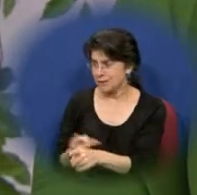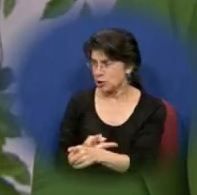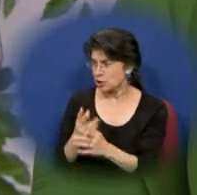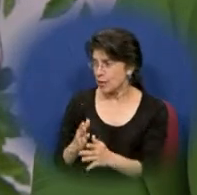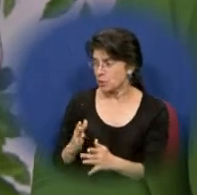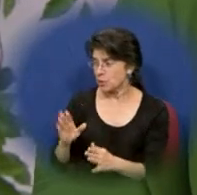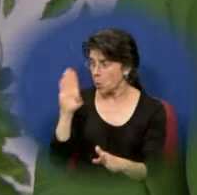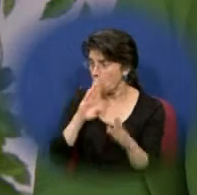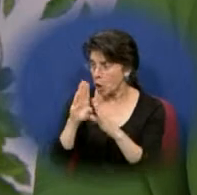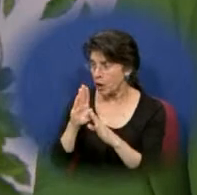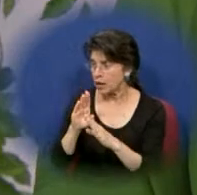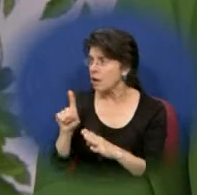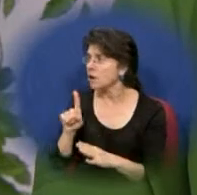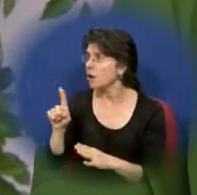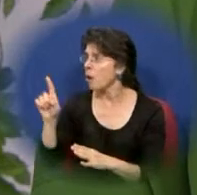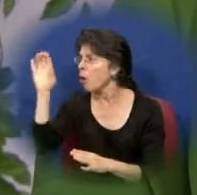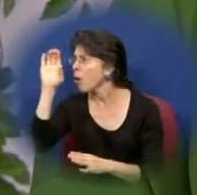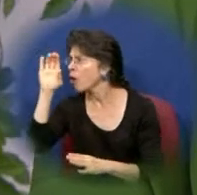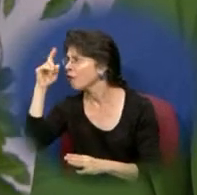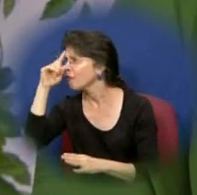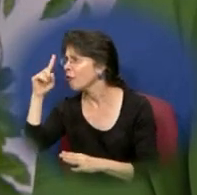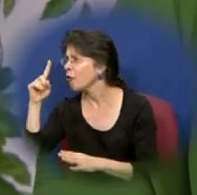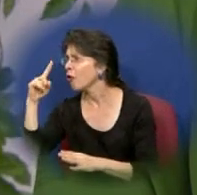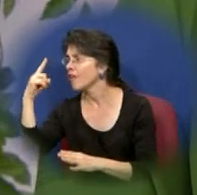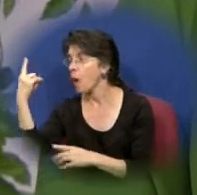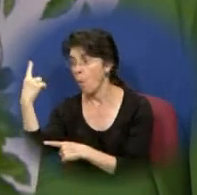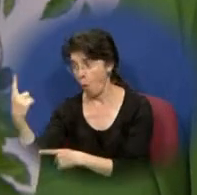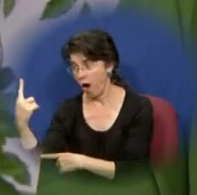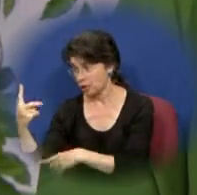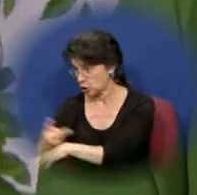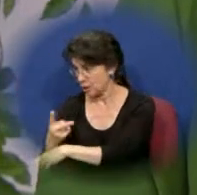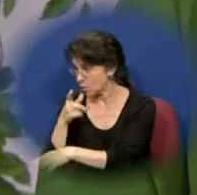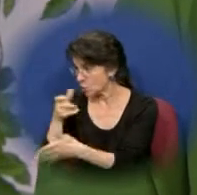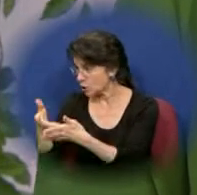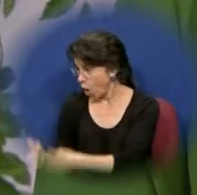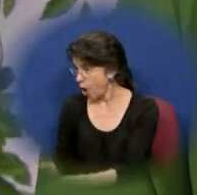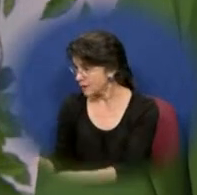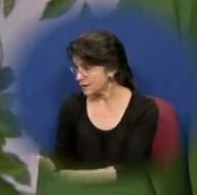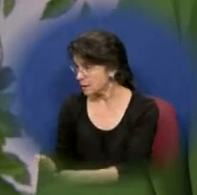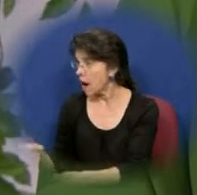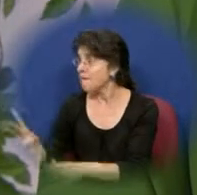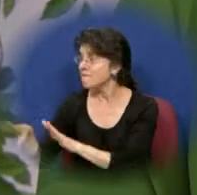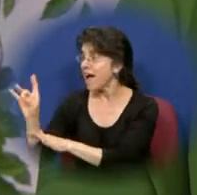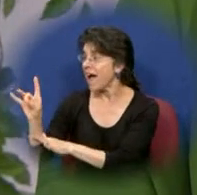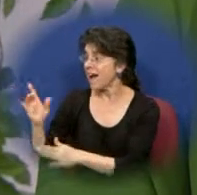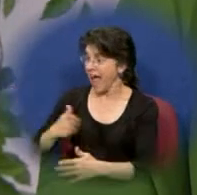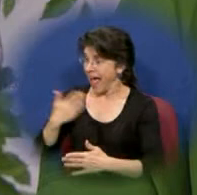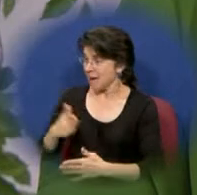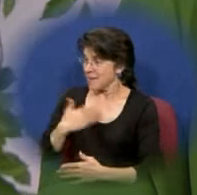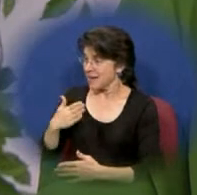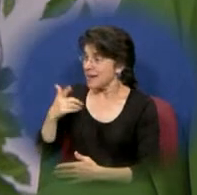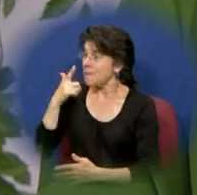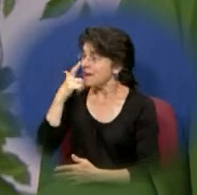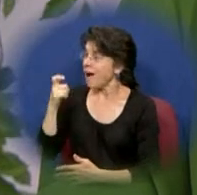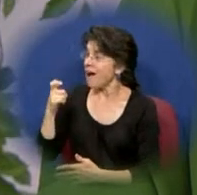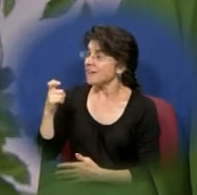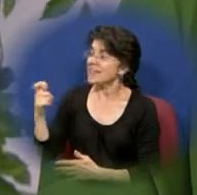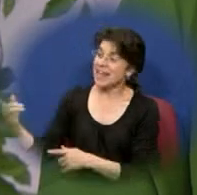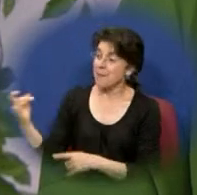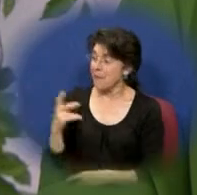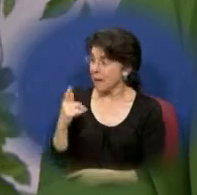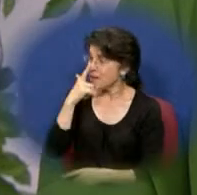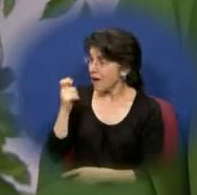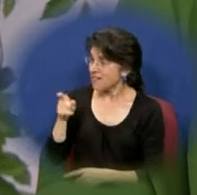jubilation. Once arrived home, he invites friends and neighbors in and says to them, "Rejoice with me because I have found my lost